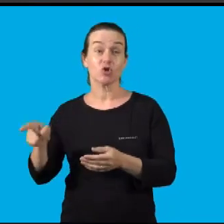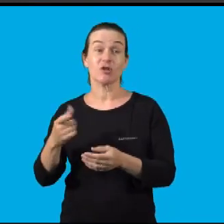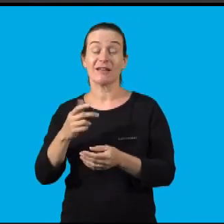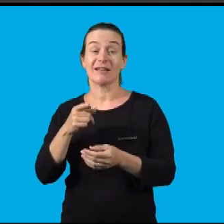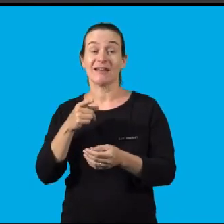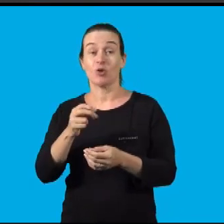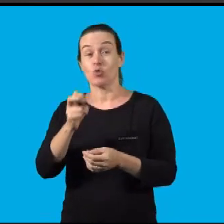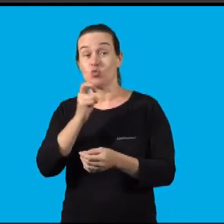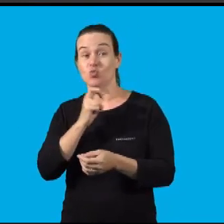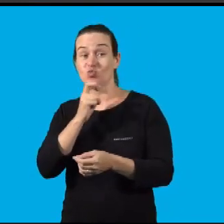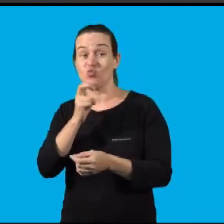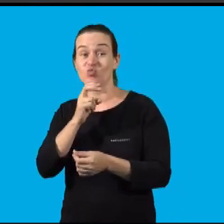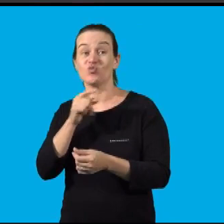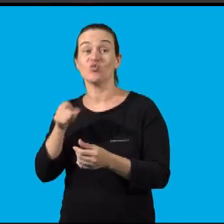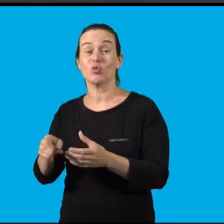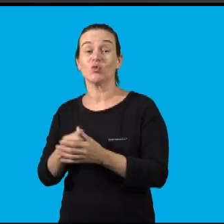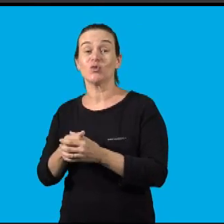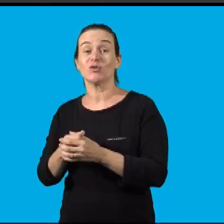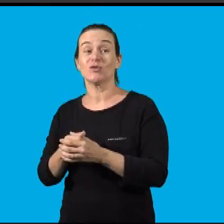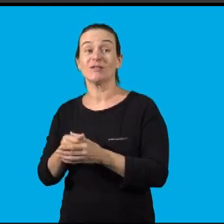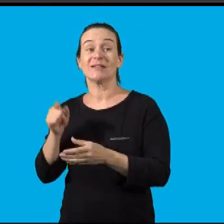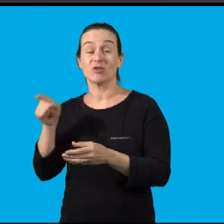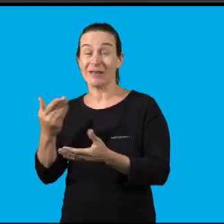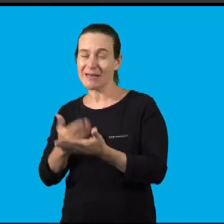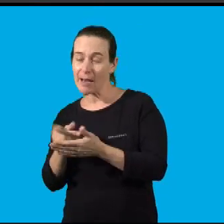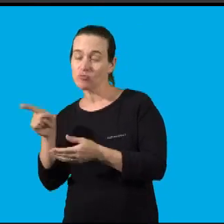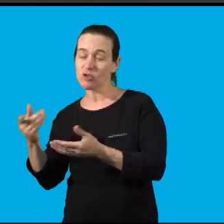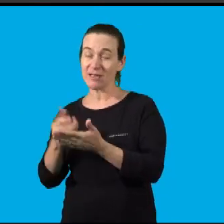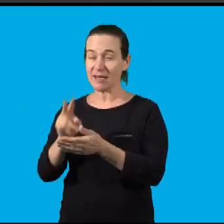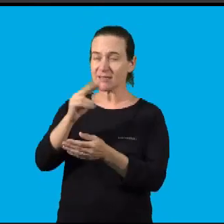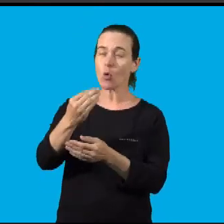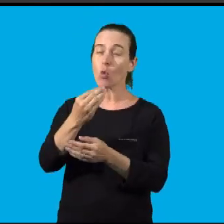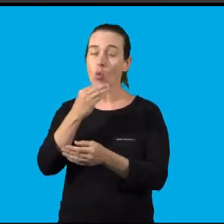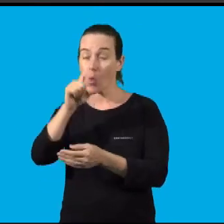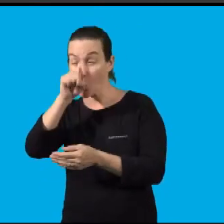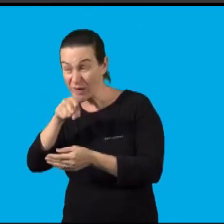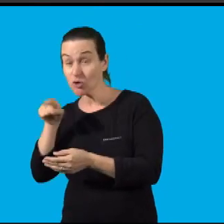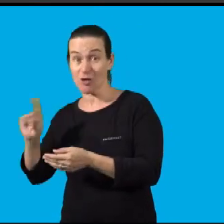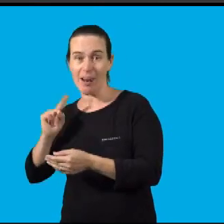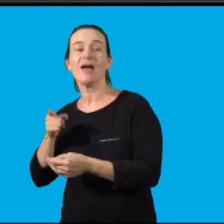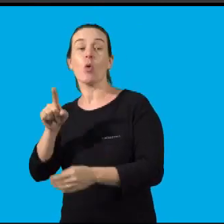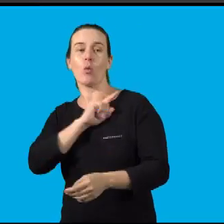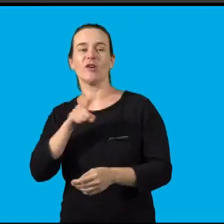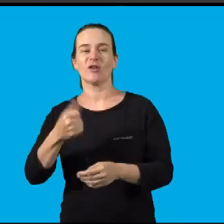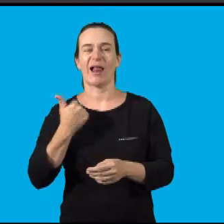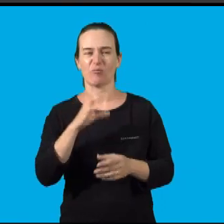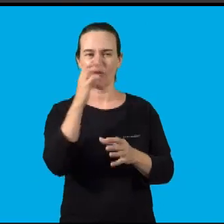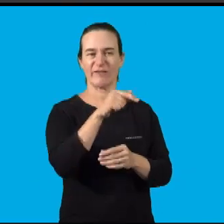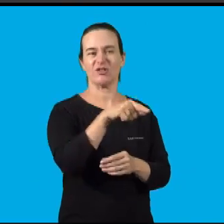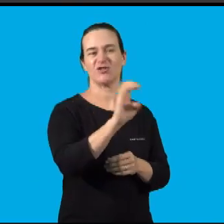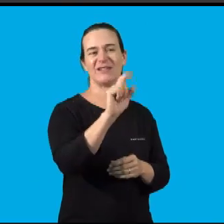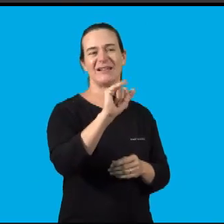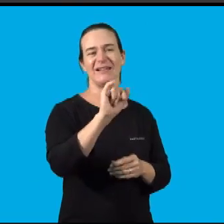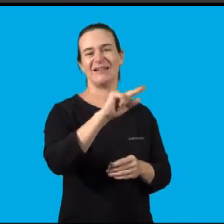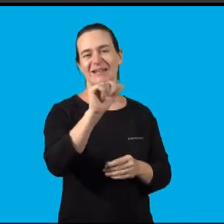enables her to conspire against Elizabeth in the hopes of being able to resume her affair with Proctor. So this is an explanation, and